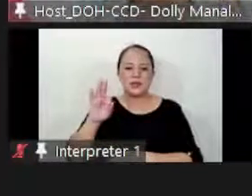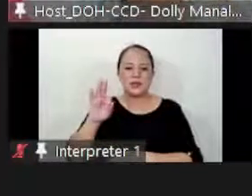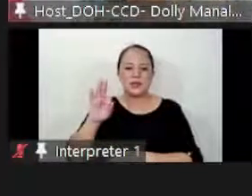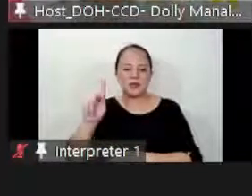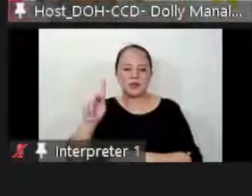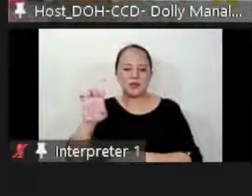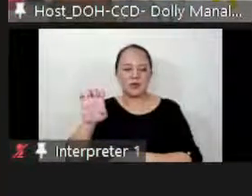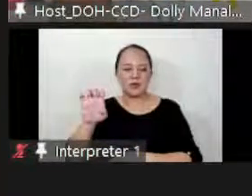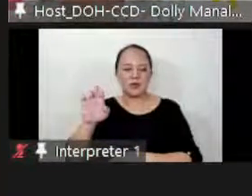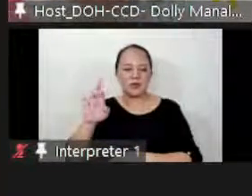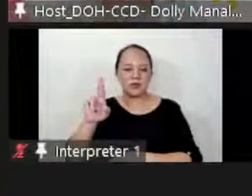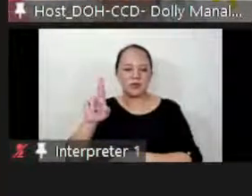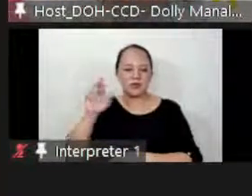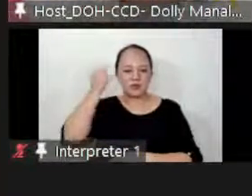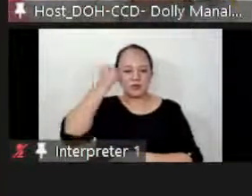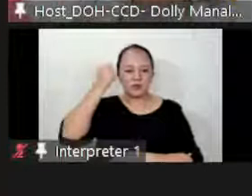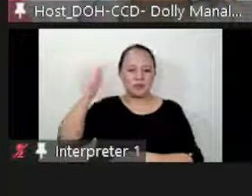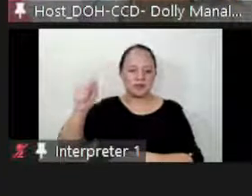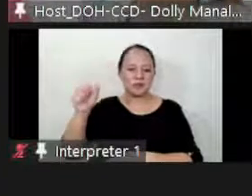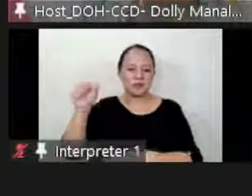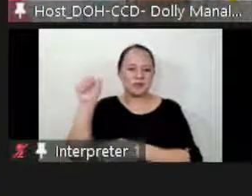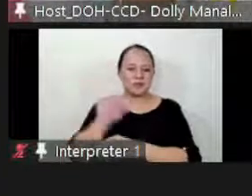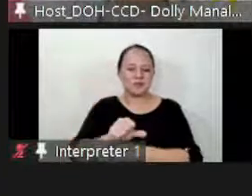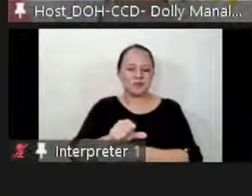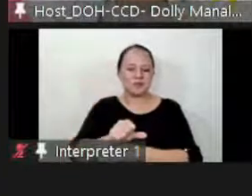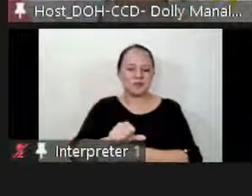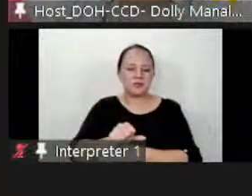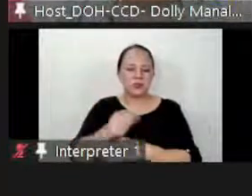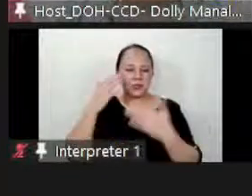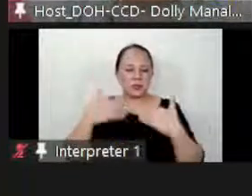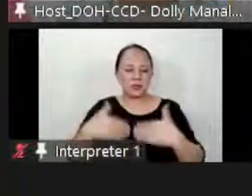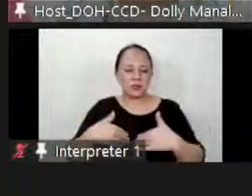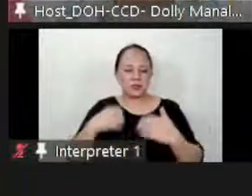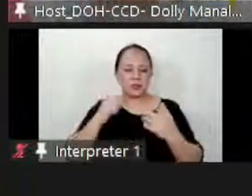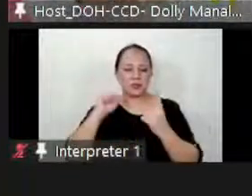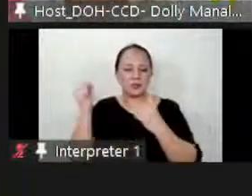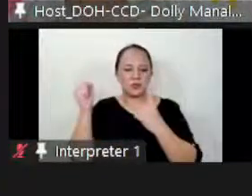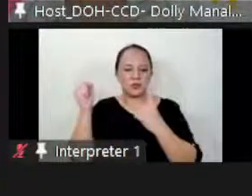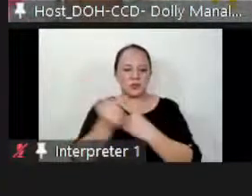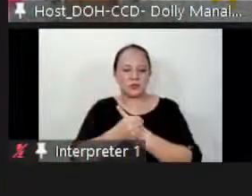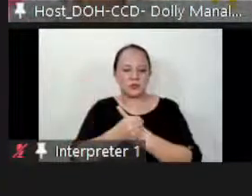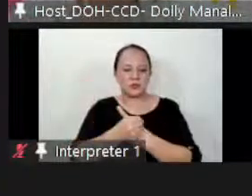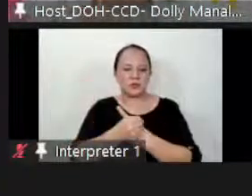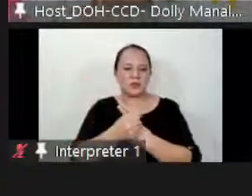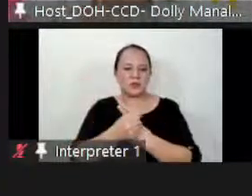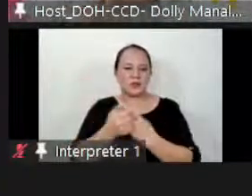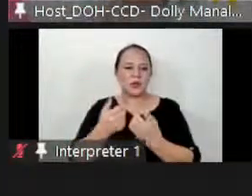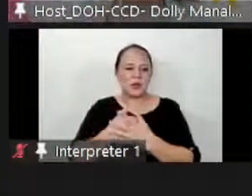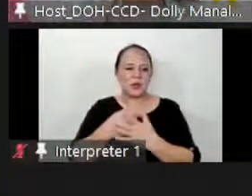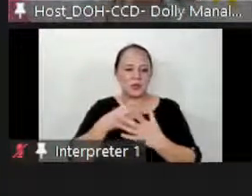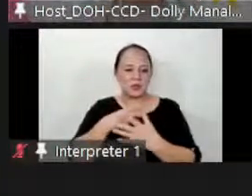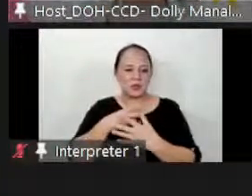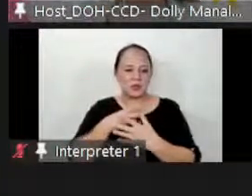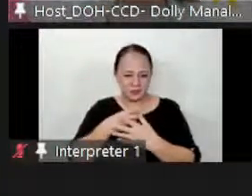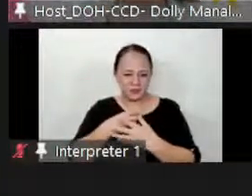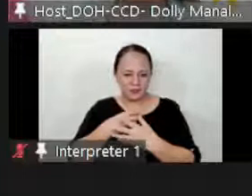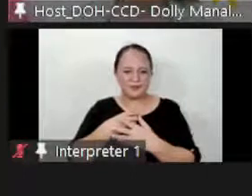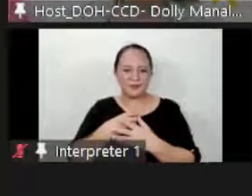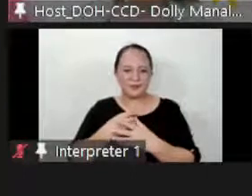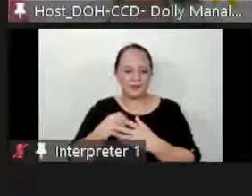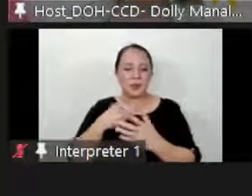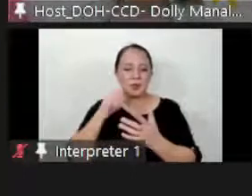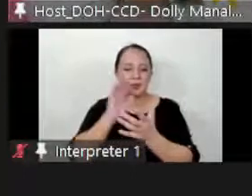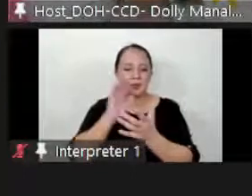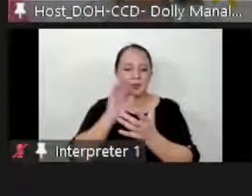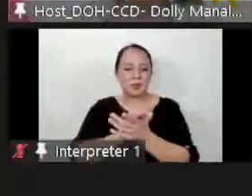refusal to accept the defeat of human condition in the face of tragedy, anguish, and travail, believing that,